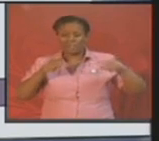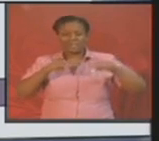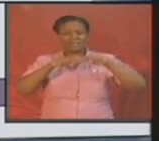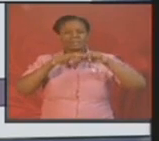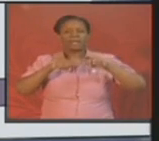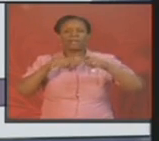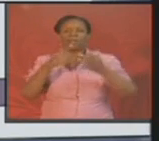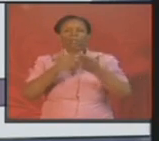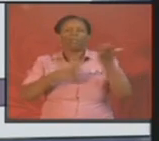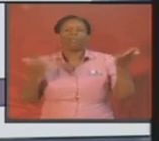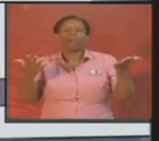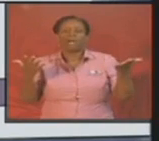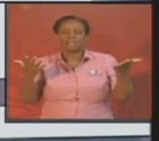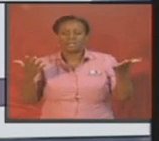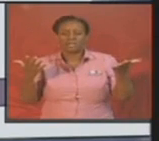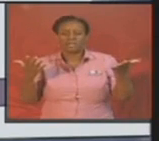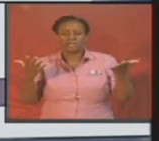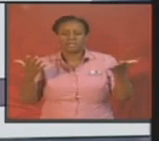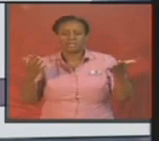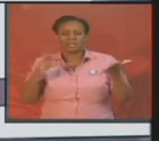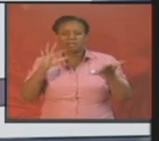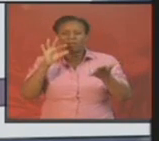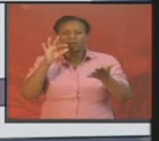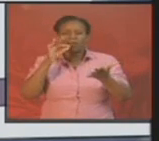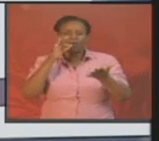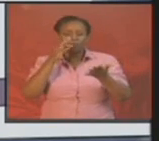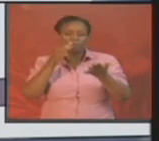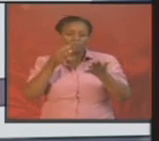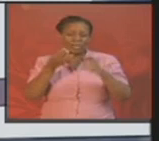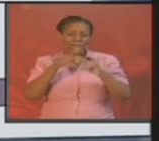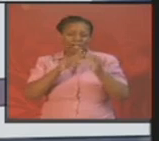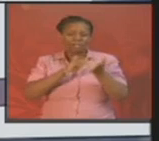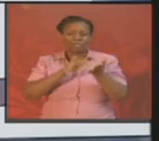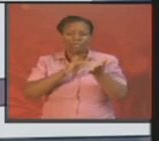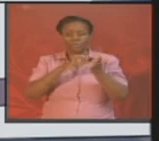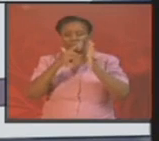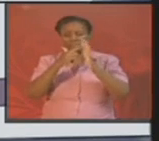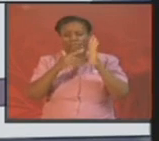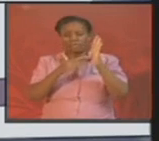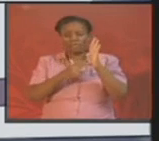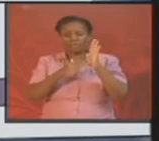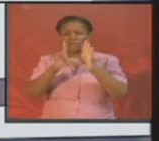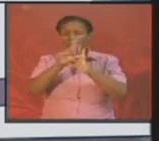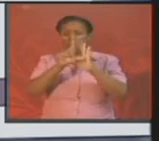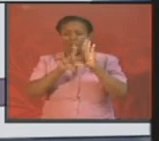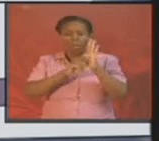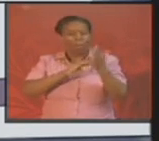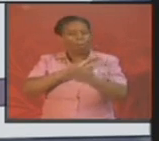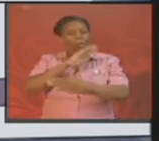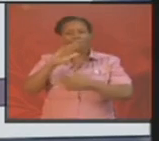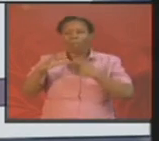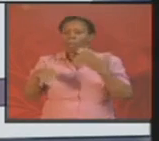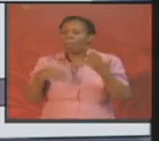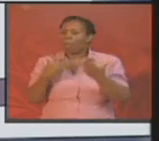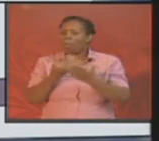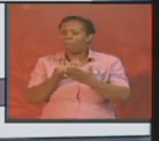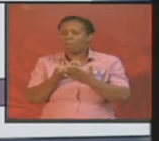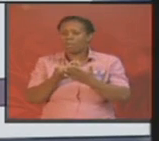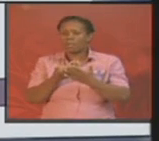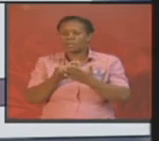Chapter 3001. It covers all pharmaceuticals. So regardless of whether it's a